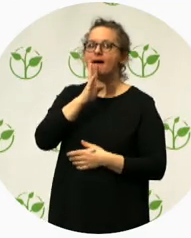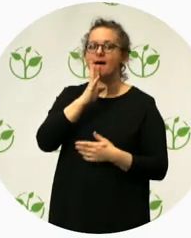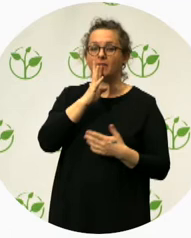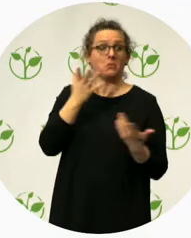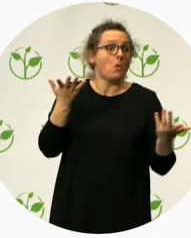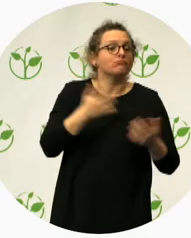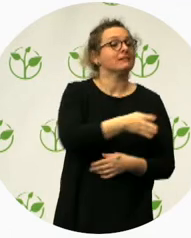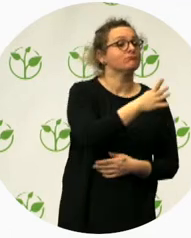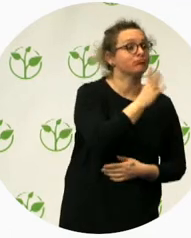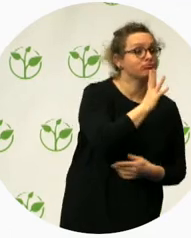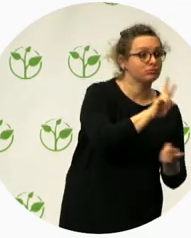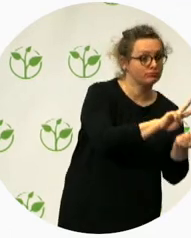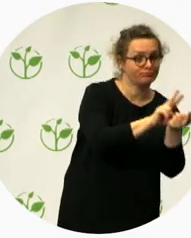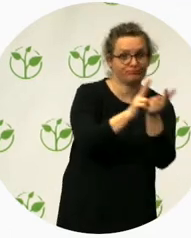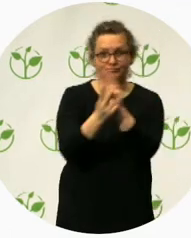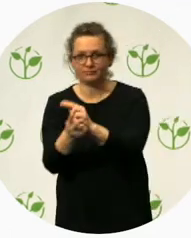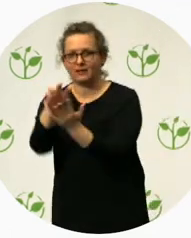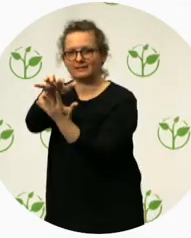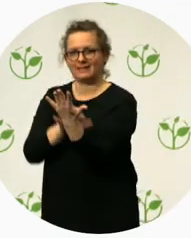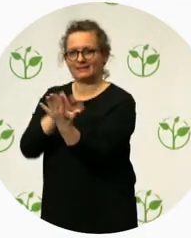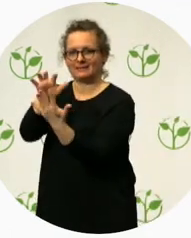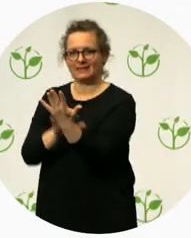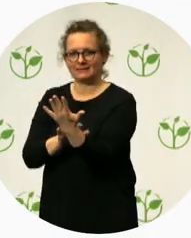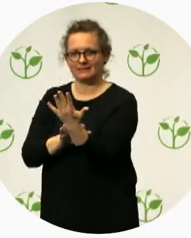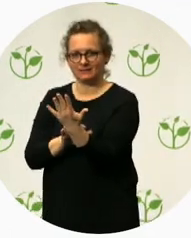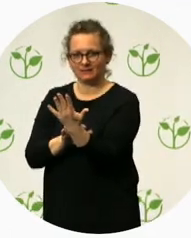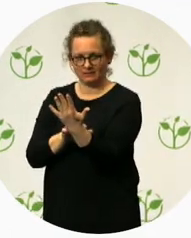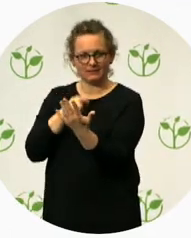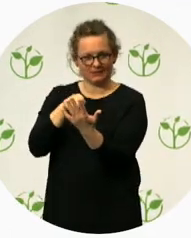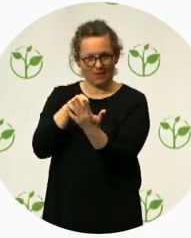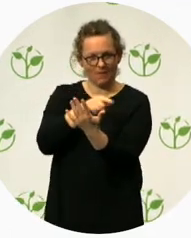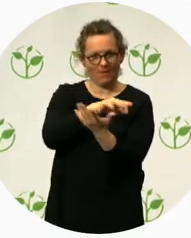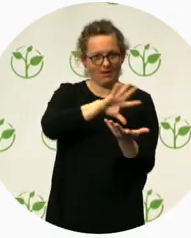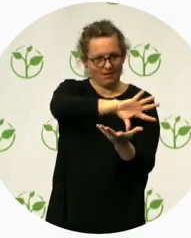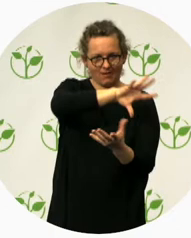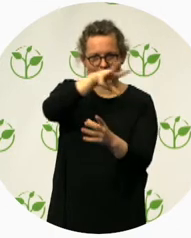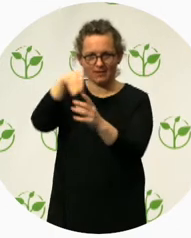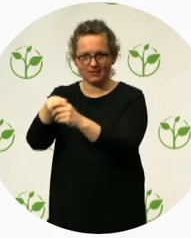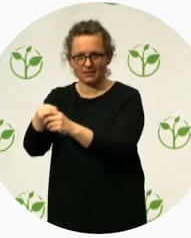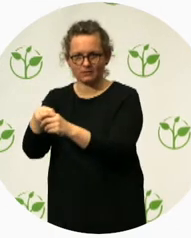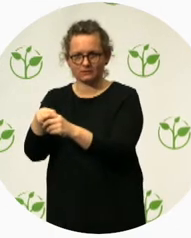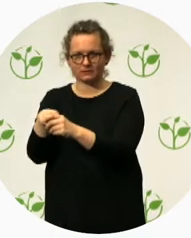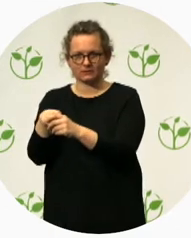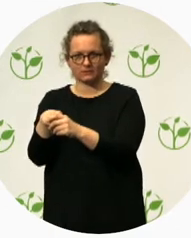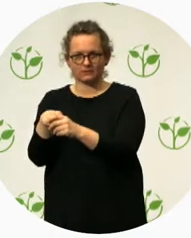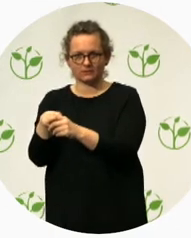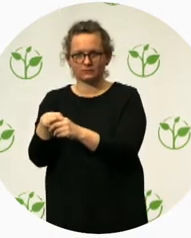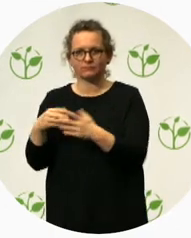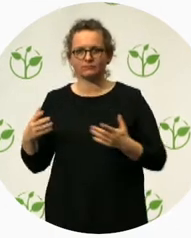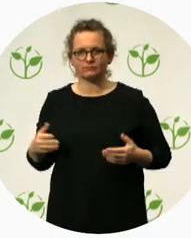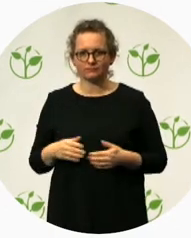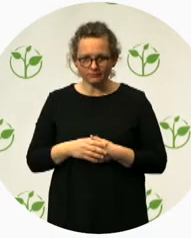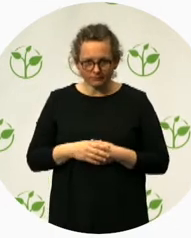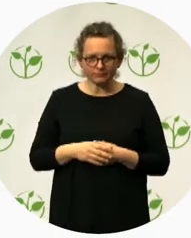we saw how crowdsourcing allowed us to improve that. Google used to do this thing. I don't know if you all remember when you used to type into Google, you